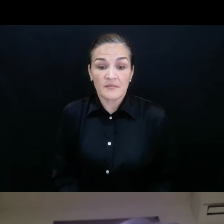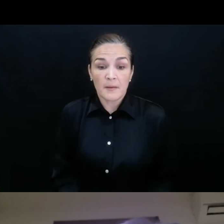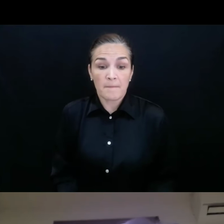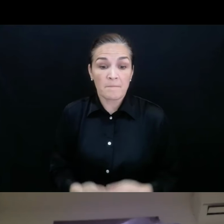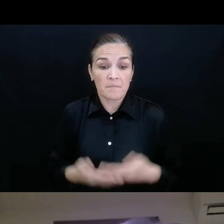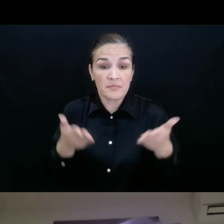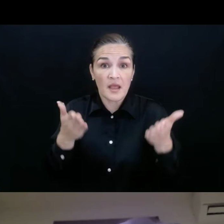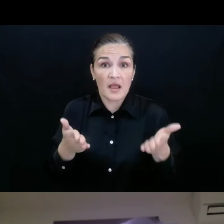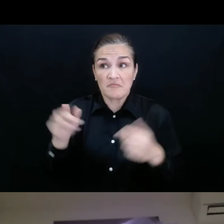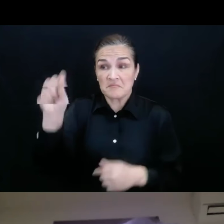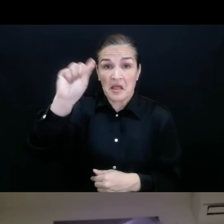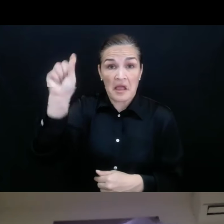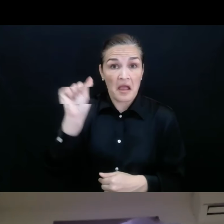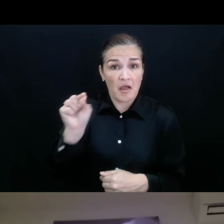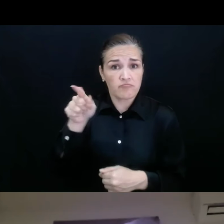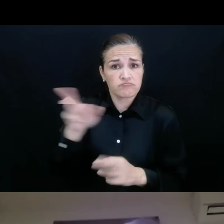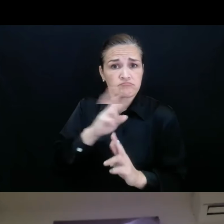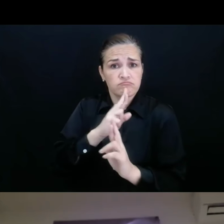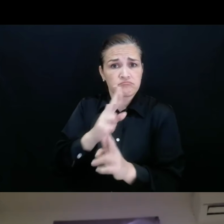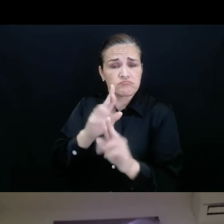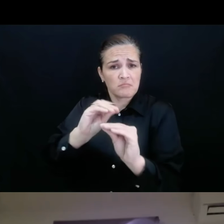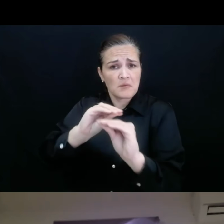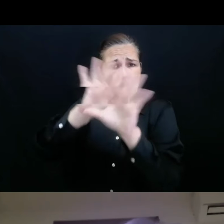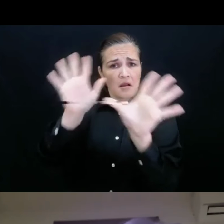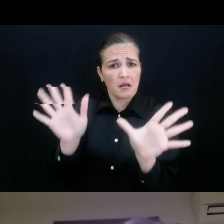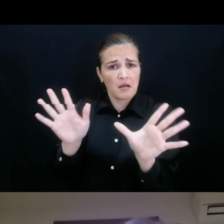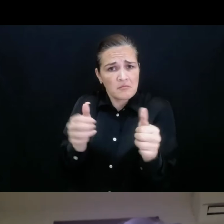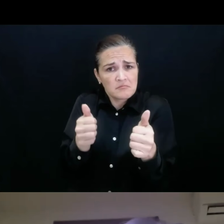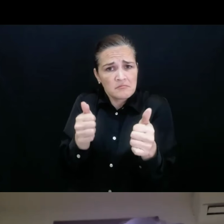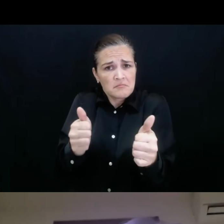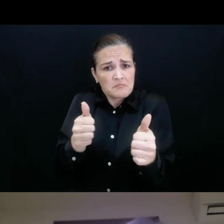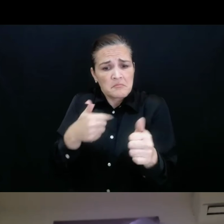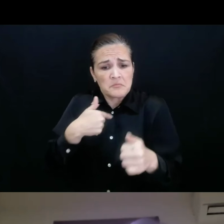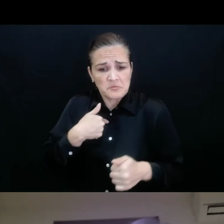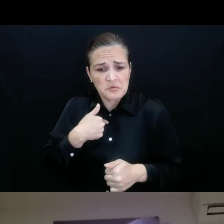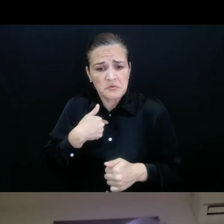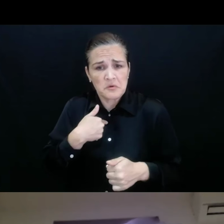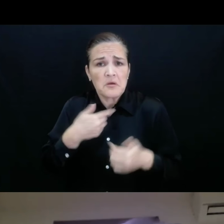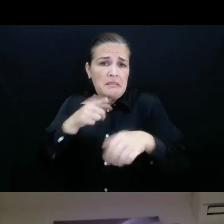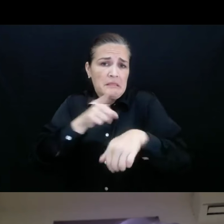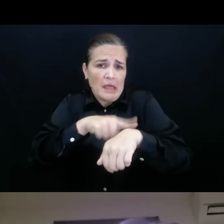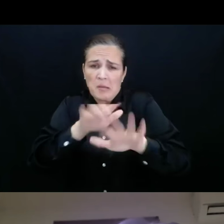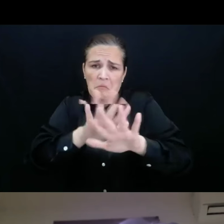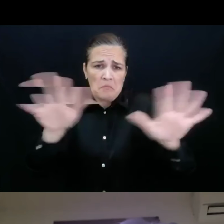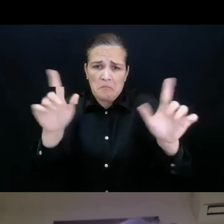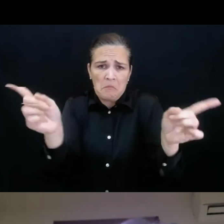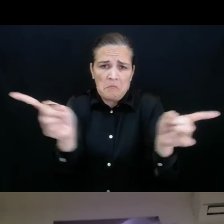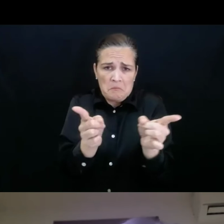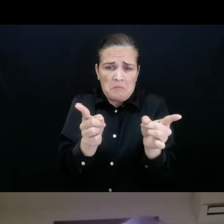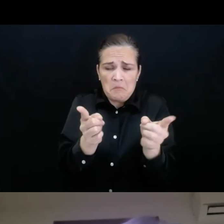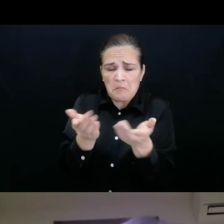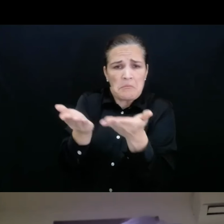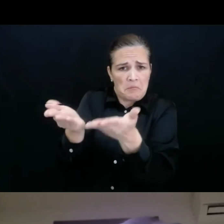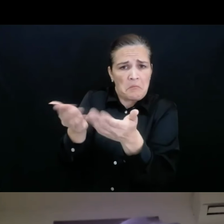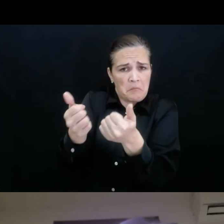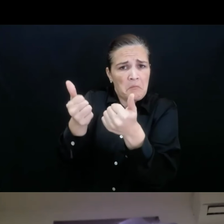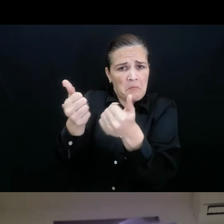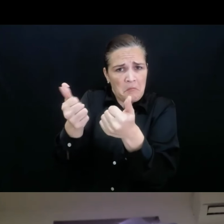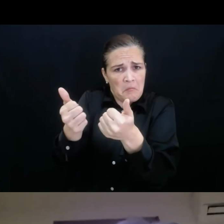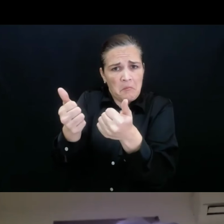answer was really very comprehensive, and Mm. that I don't want to take our time and of our Okay. colleagues who actually joined